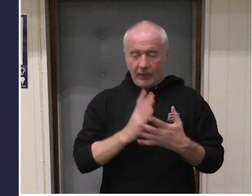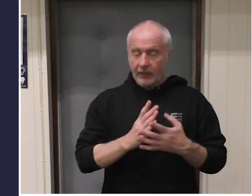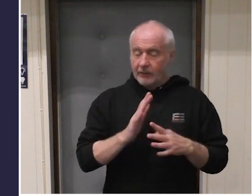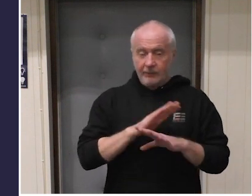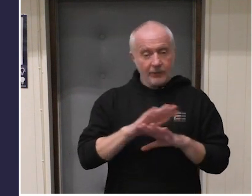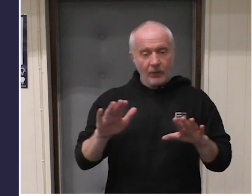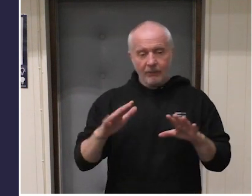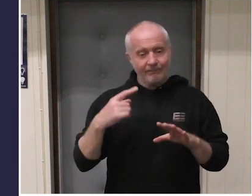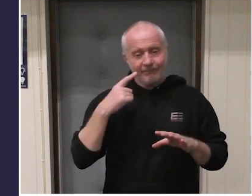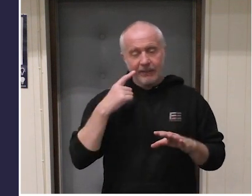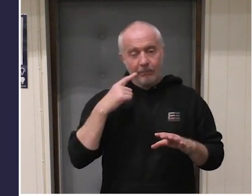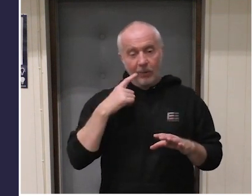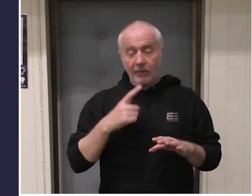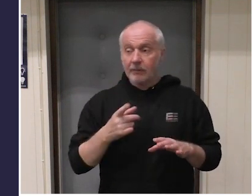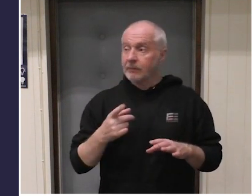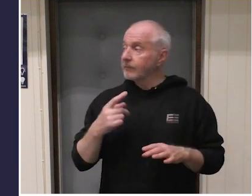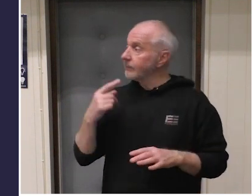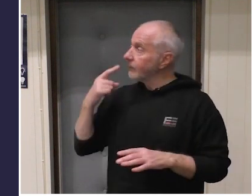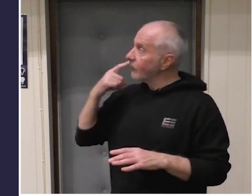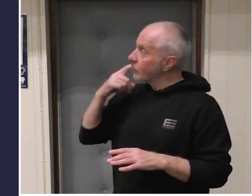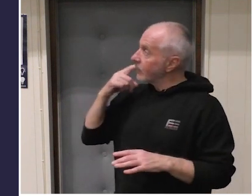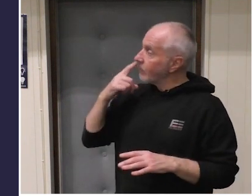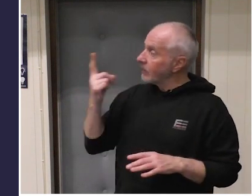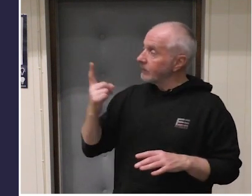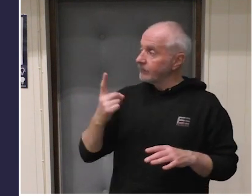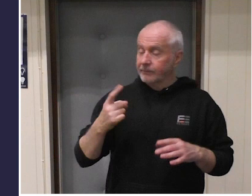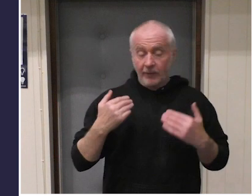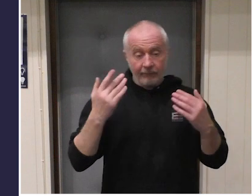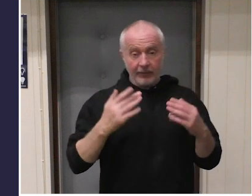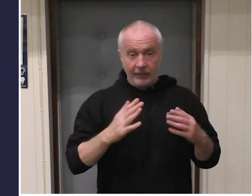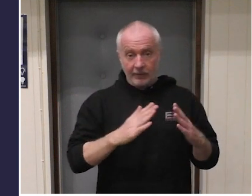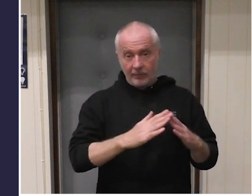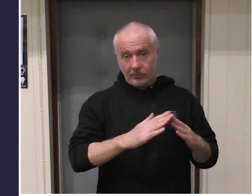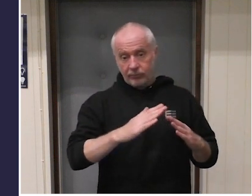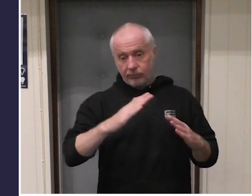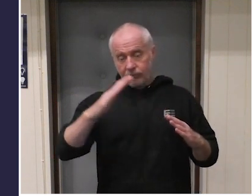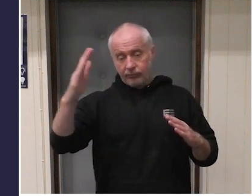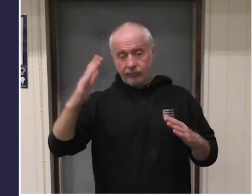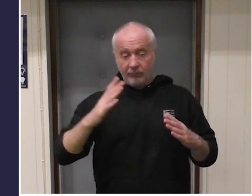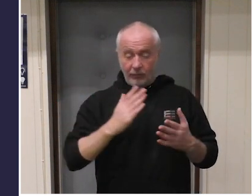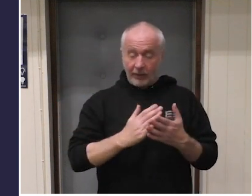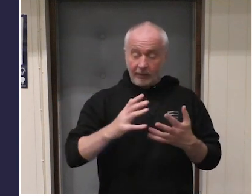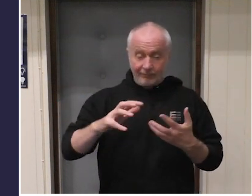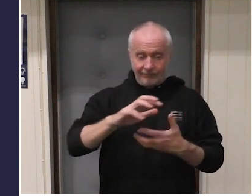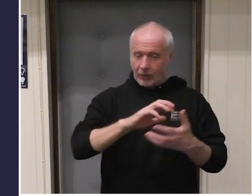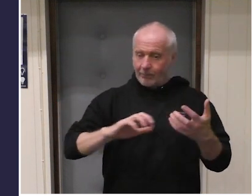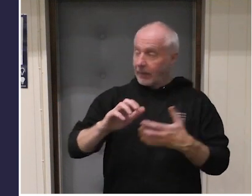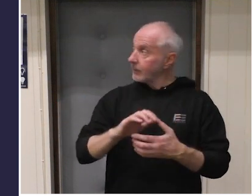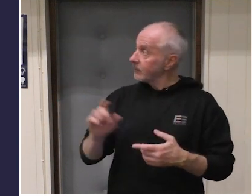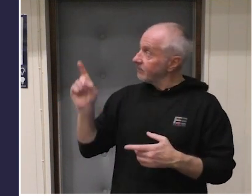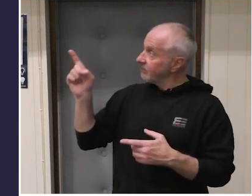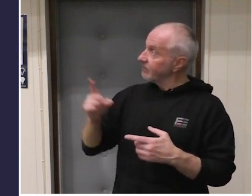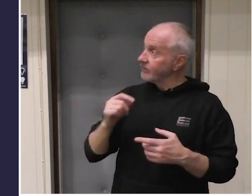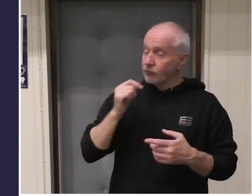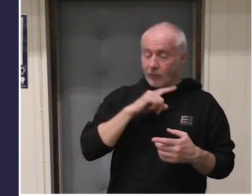okay? But for a simple one, we see that the fitness landscape has this remarkable complexity to it, okay?